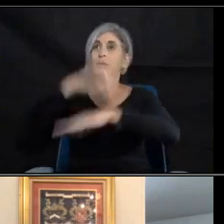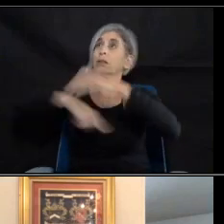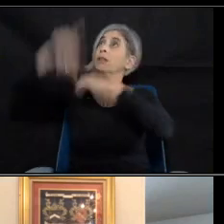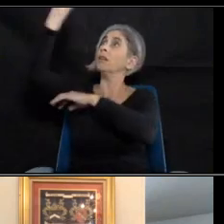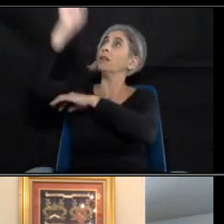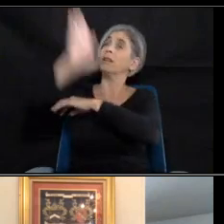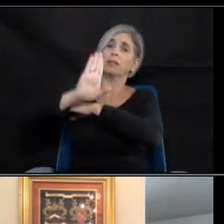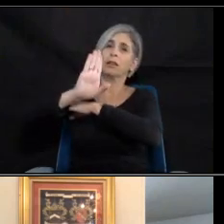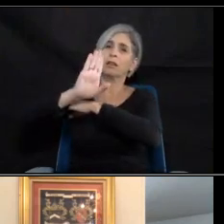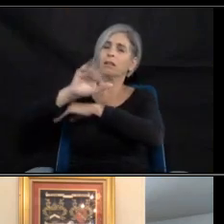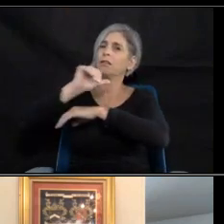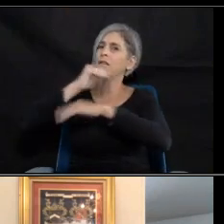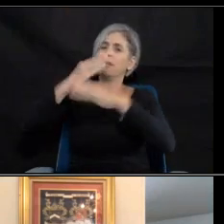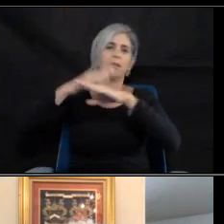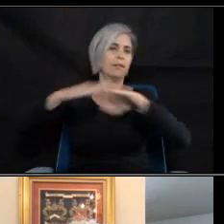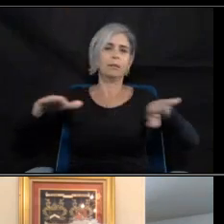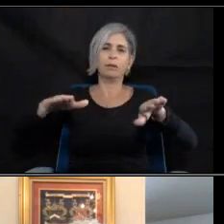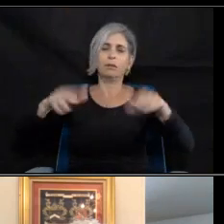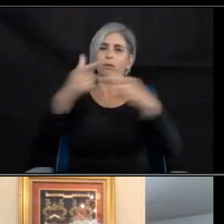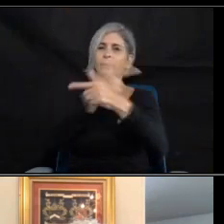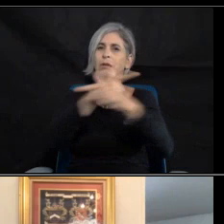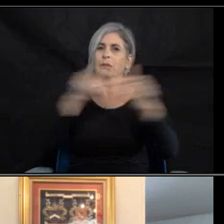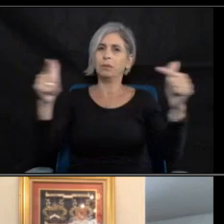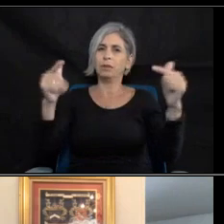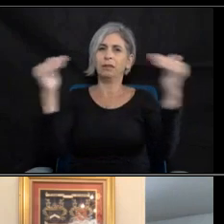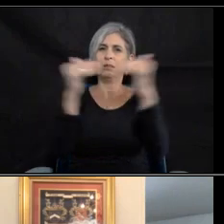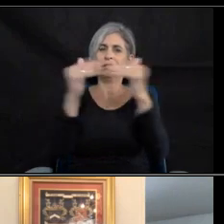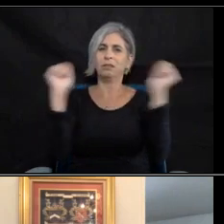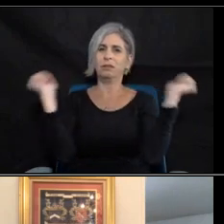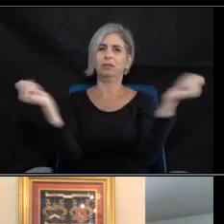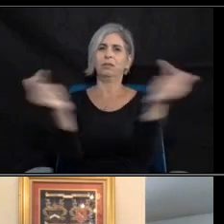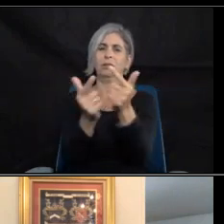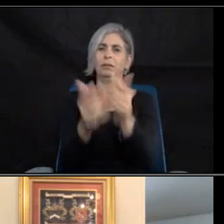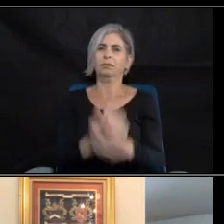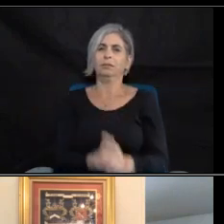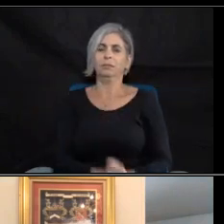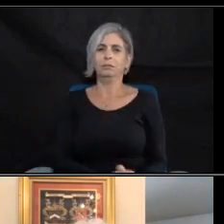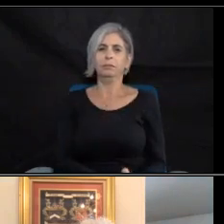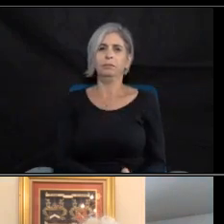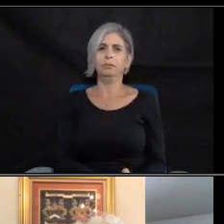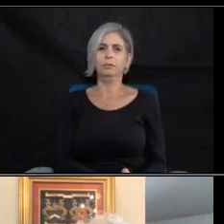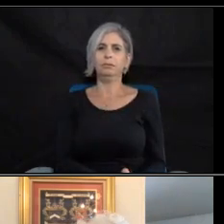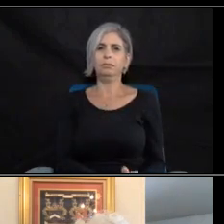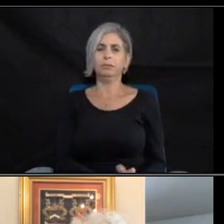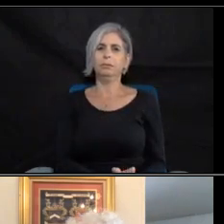nation, under God, indivisible, with liberty and justice for all.